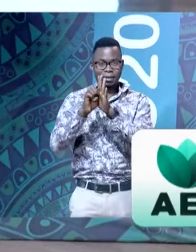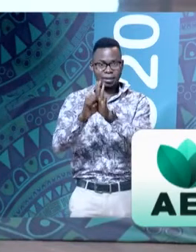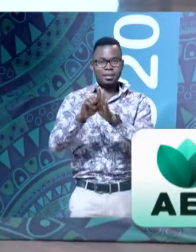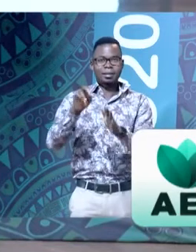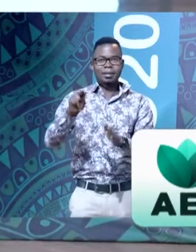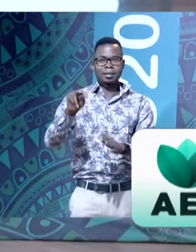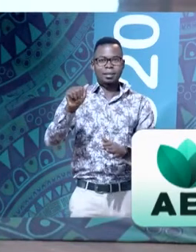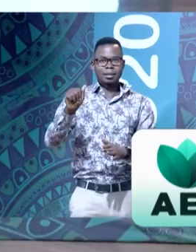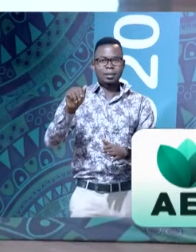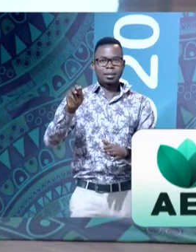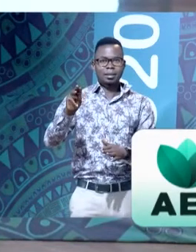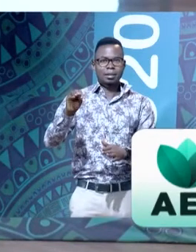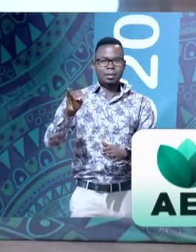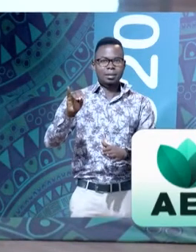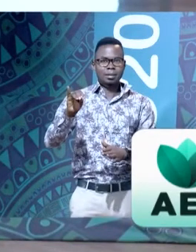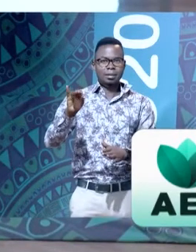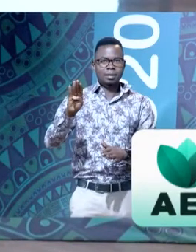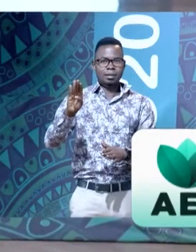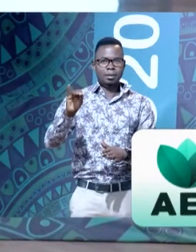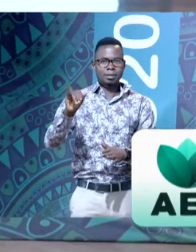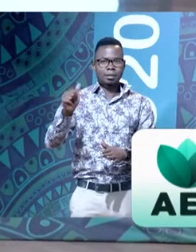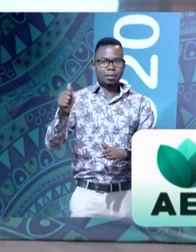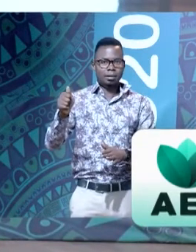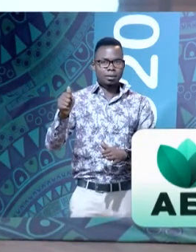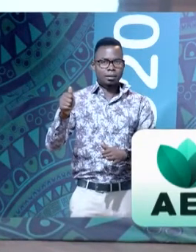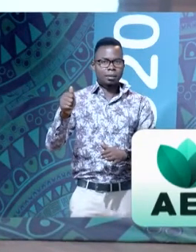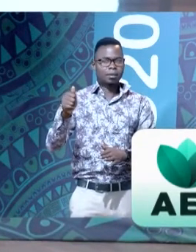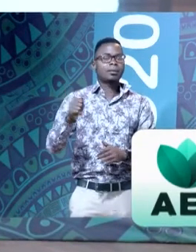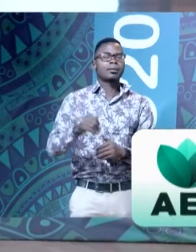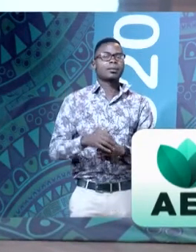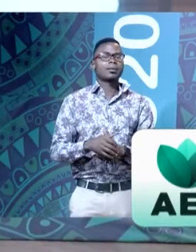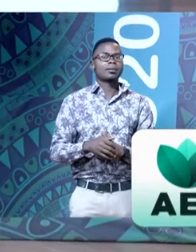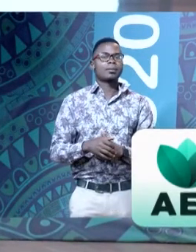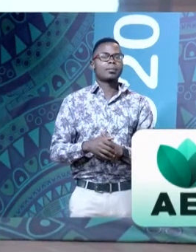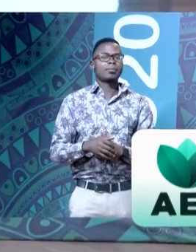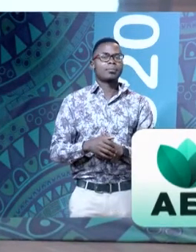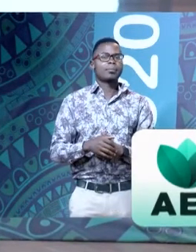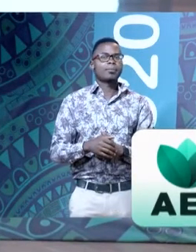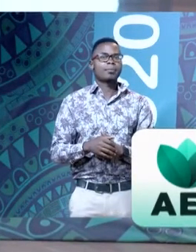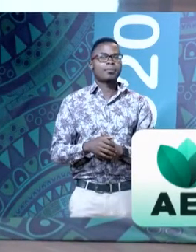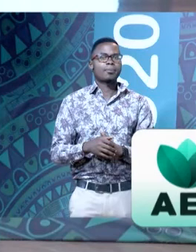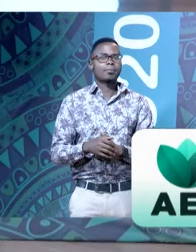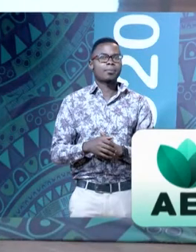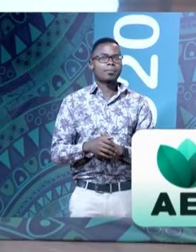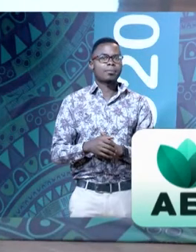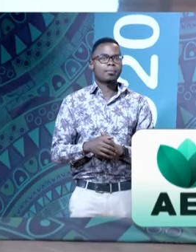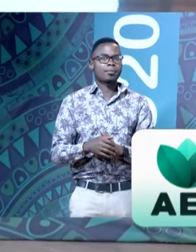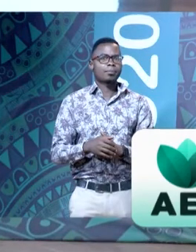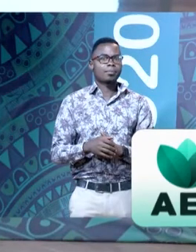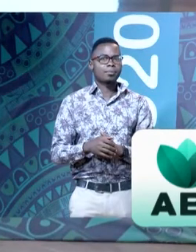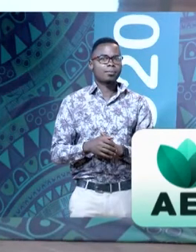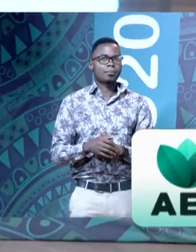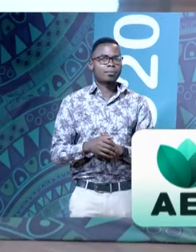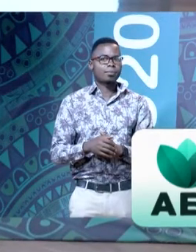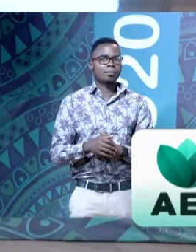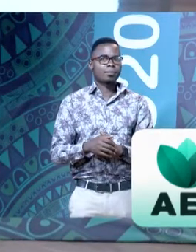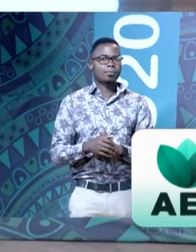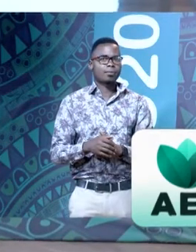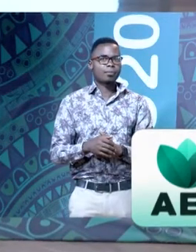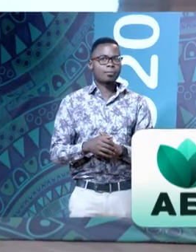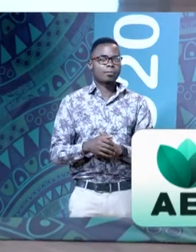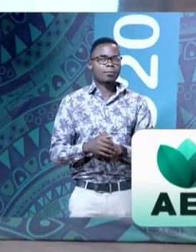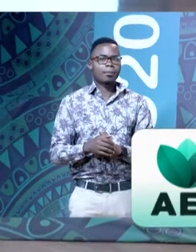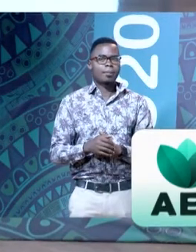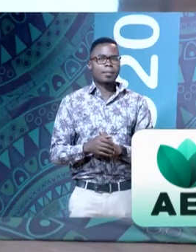we are making a lot of progress because of the decisions that were taken by